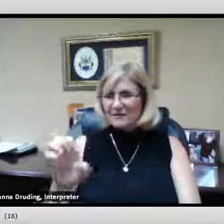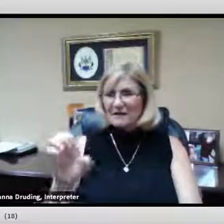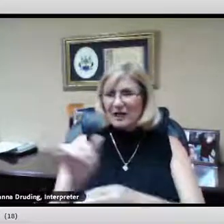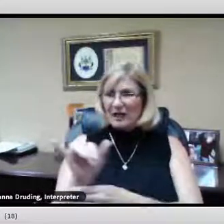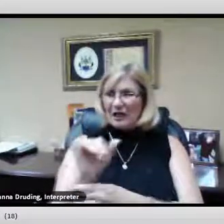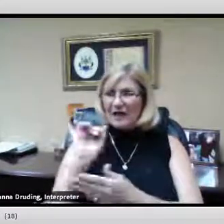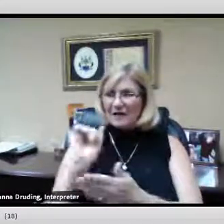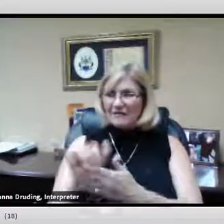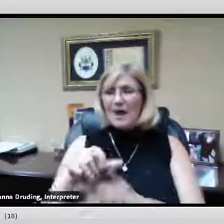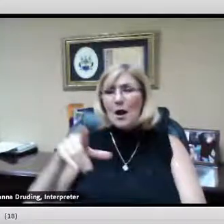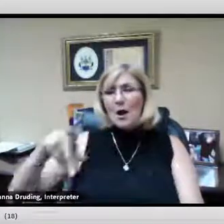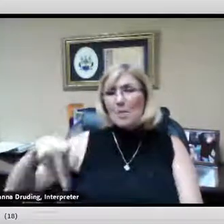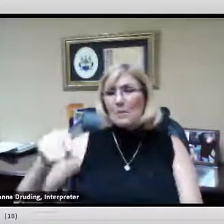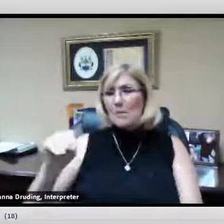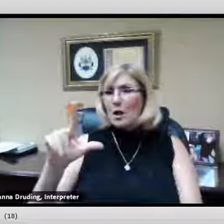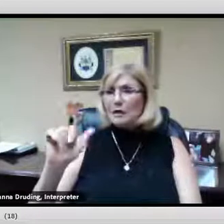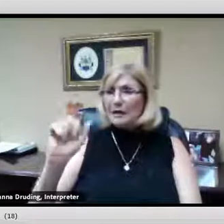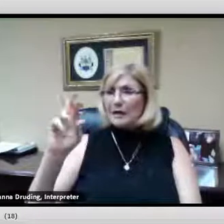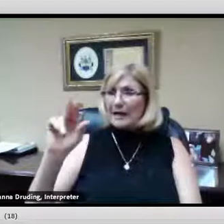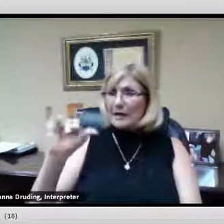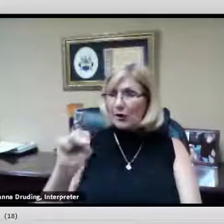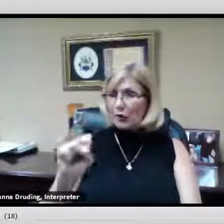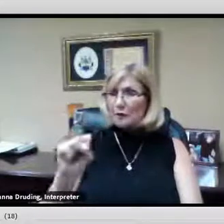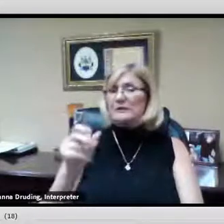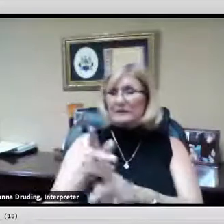Yeah, Polaris keeps a record of tickets.